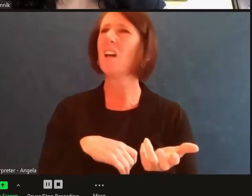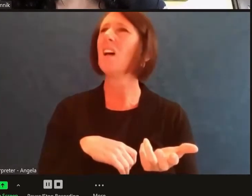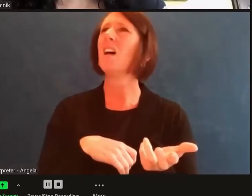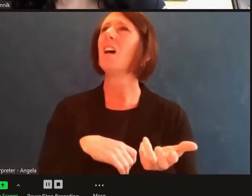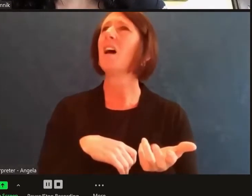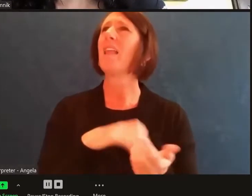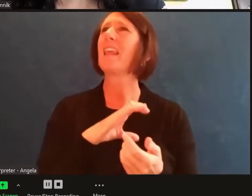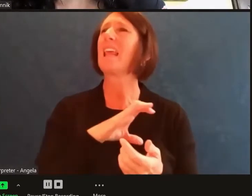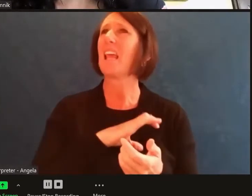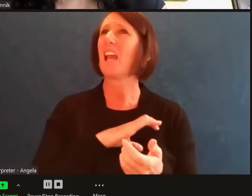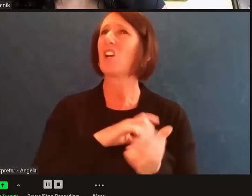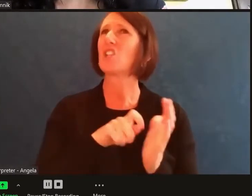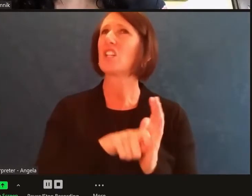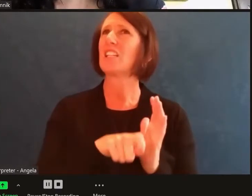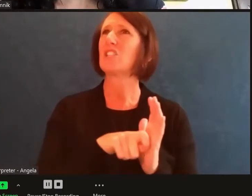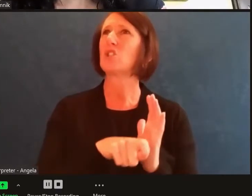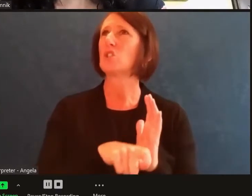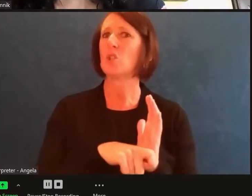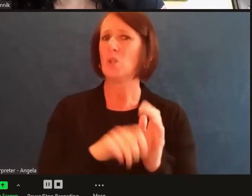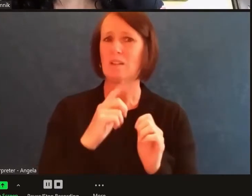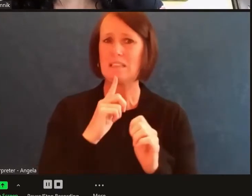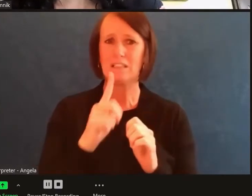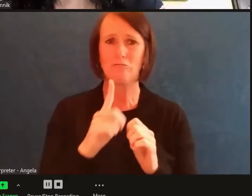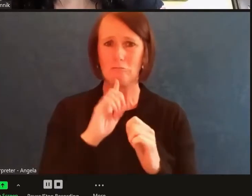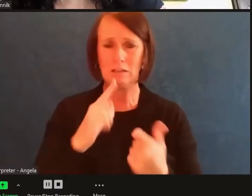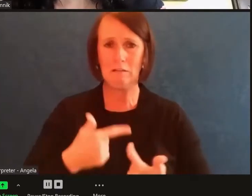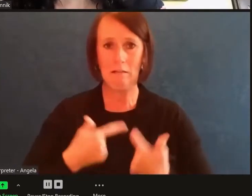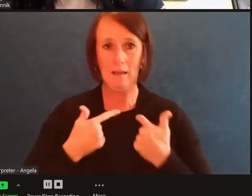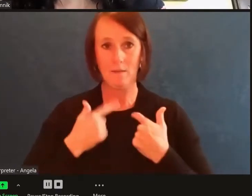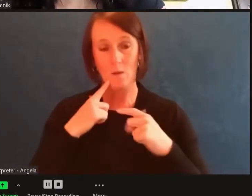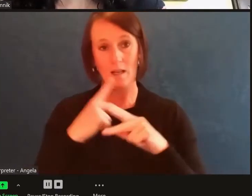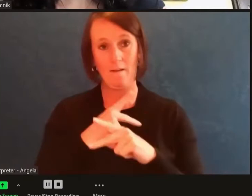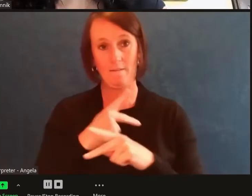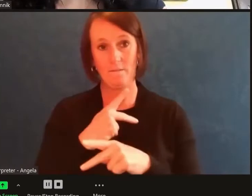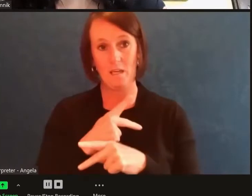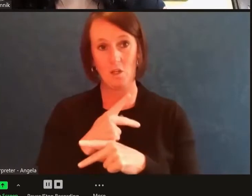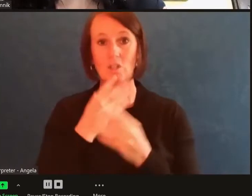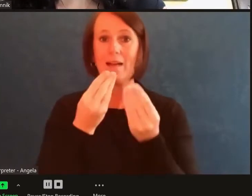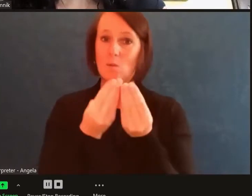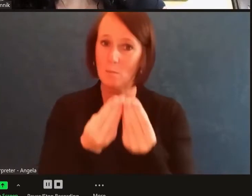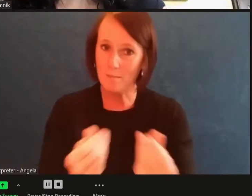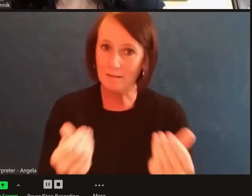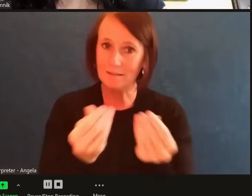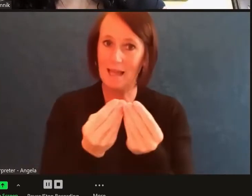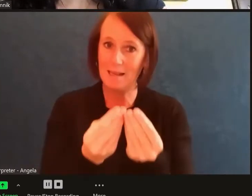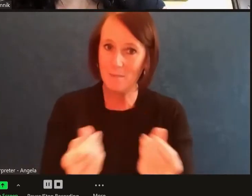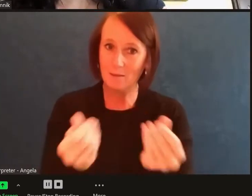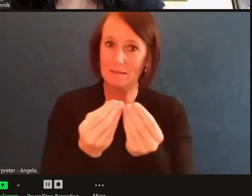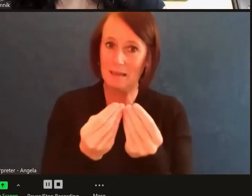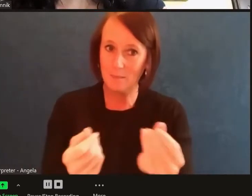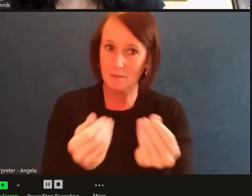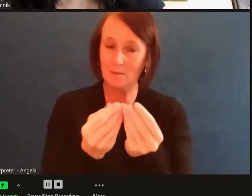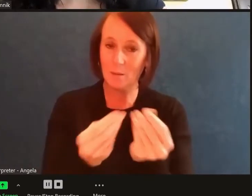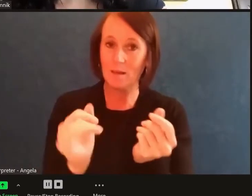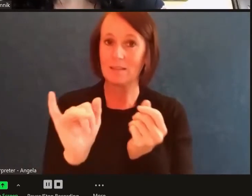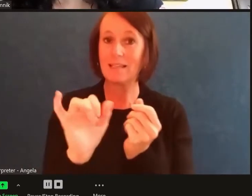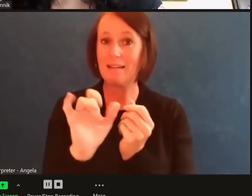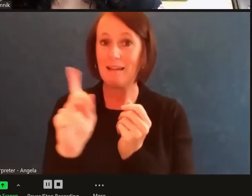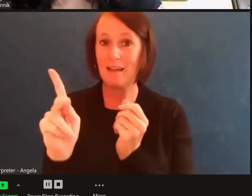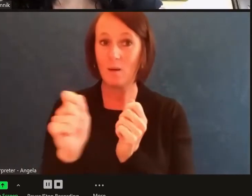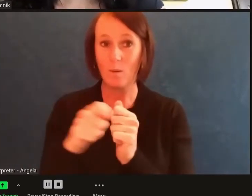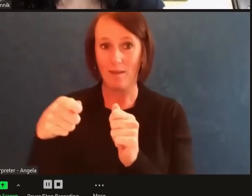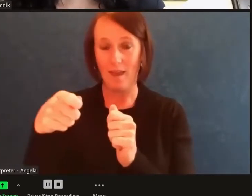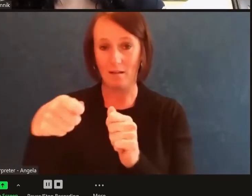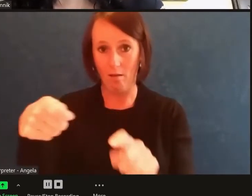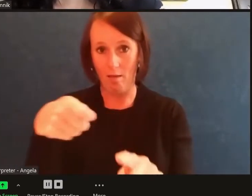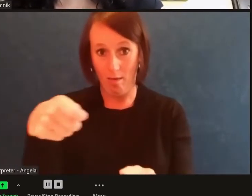I write? This isn't realistic. So then I figured she'd have to melt her ink supply over a candle. And I did that next